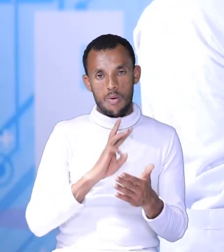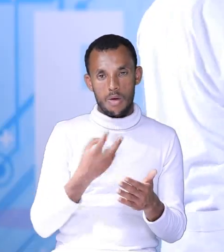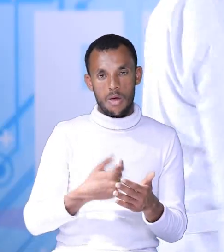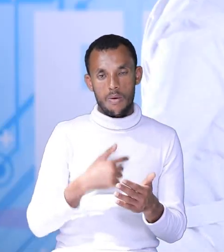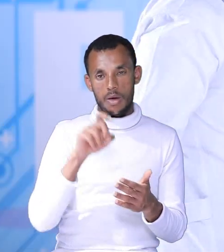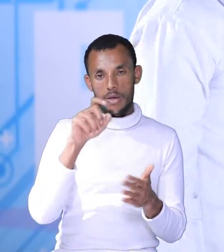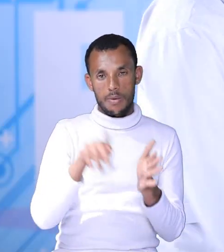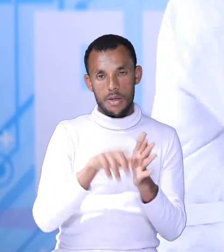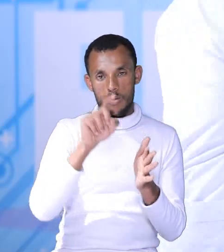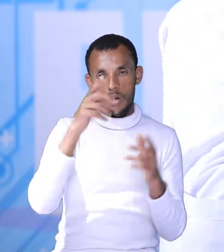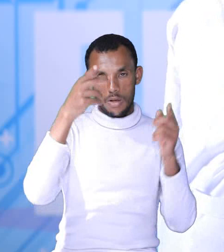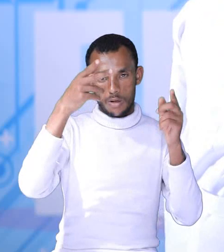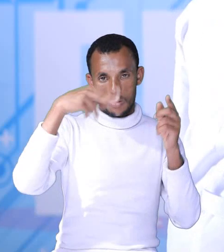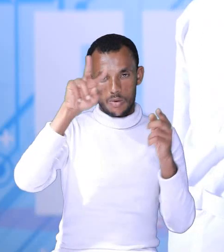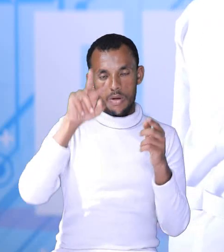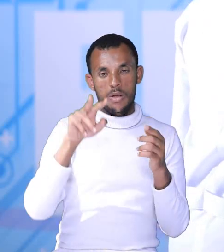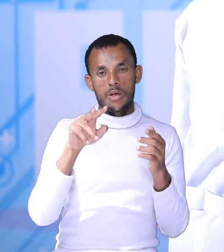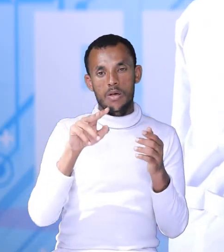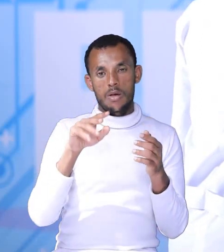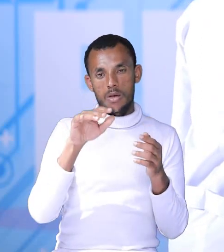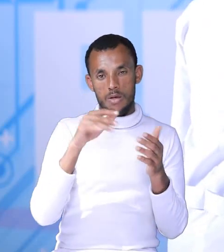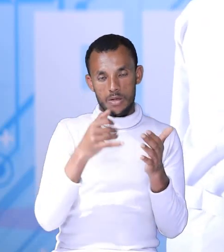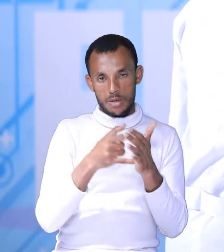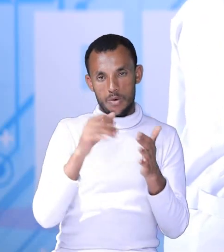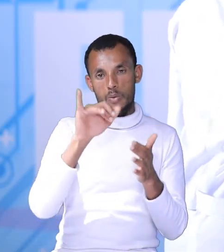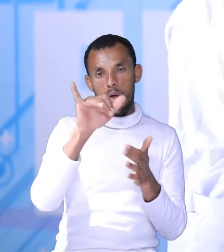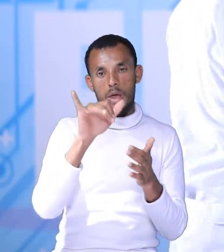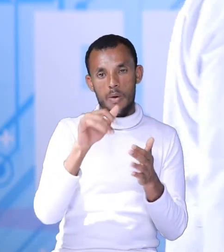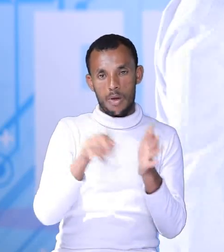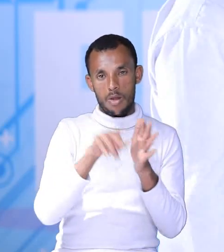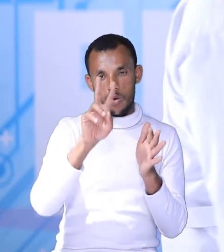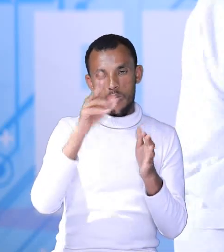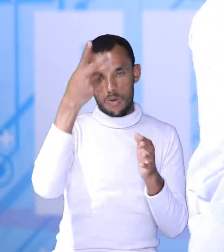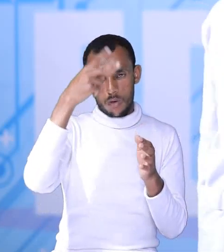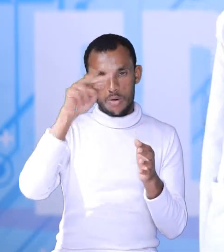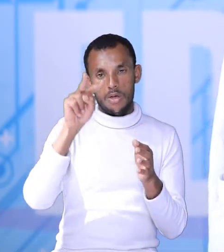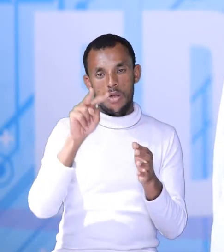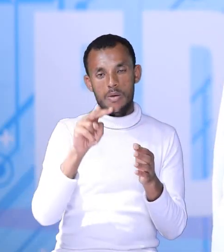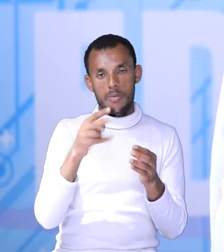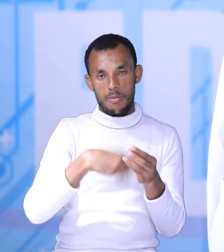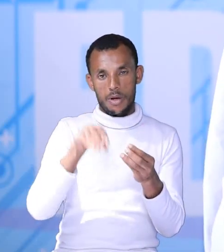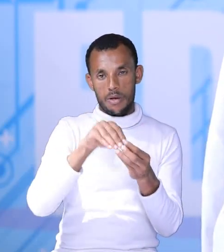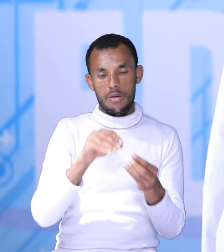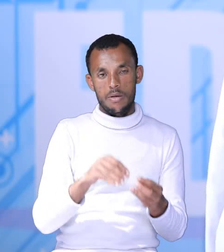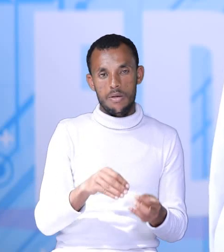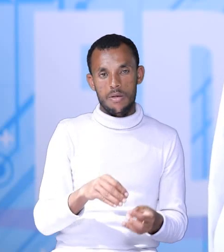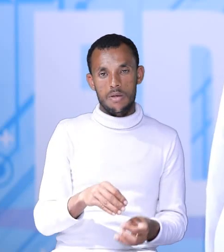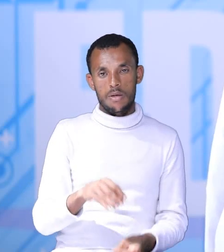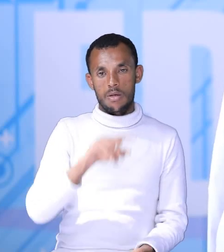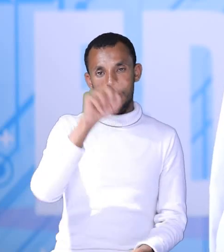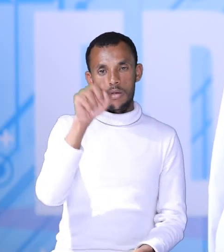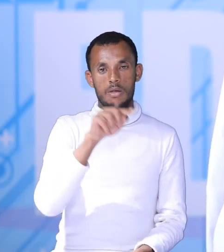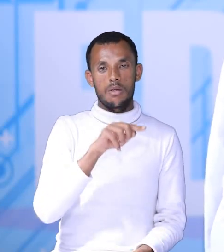x minus 1 the whole squared plus this one is y minus the whole squared plus